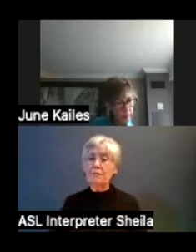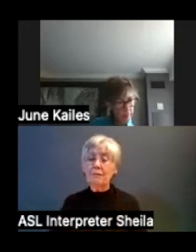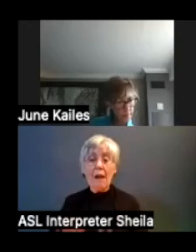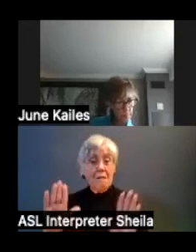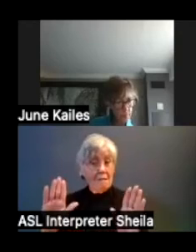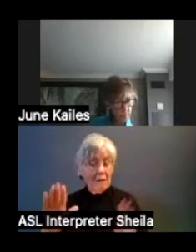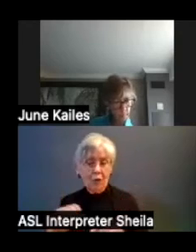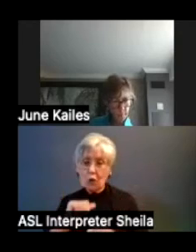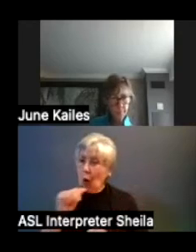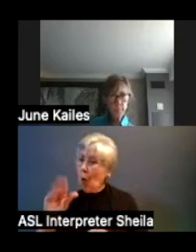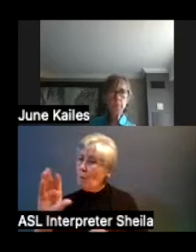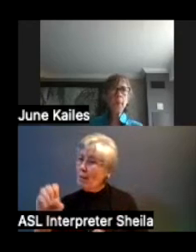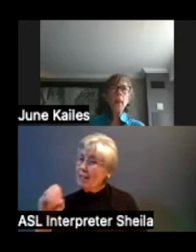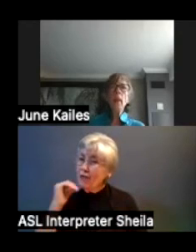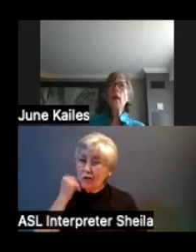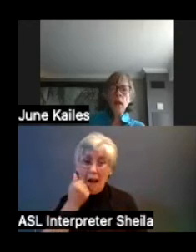shy.